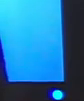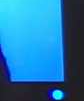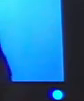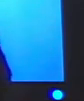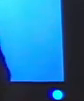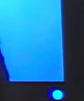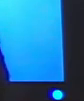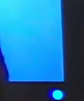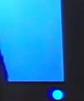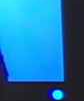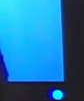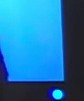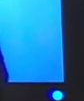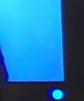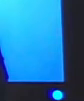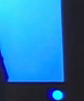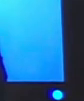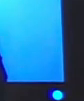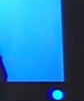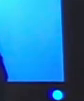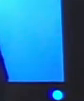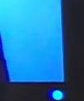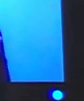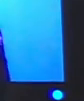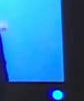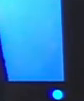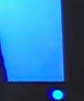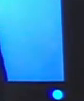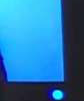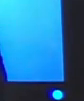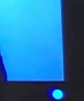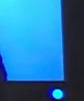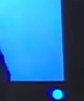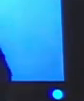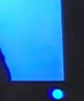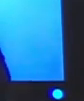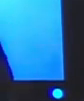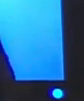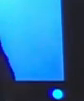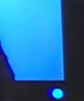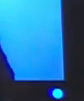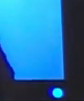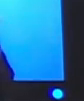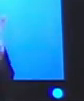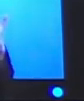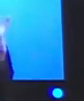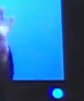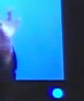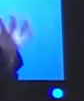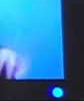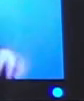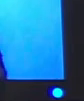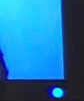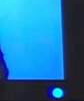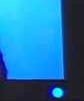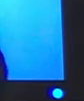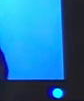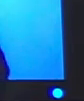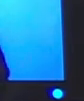The body of Christ for you, the body of Christ for you, the blood of Christ shed for you.